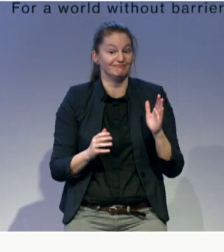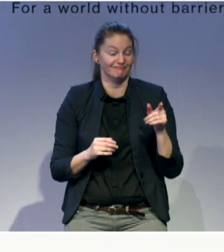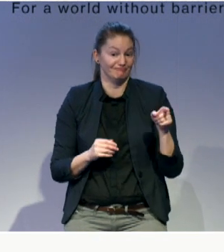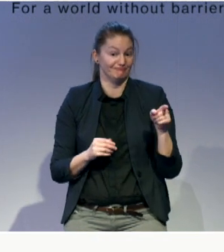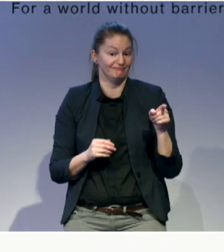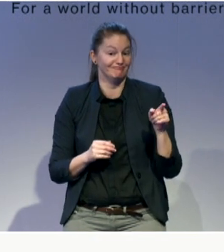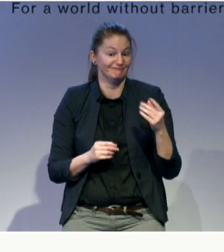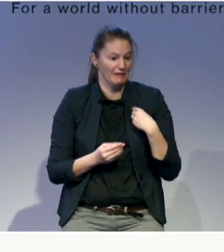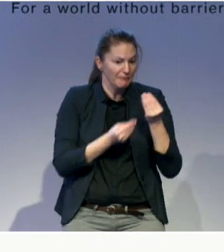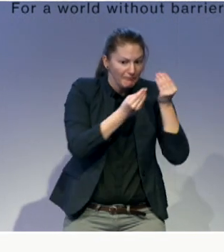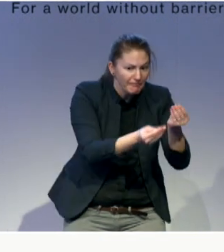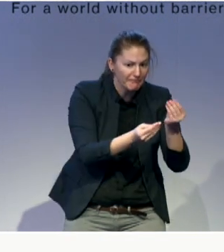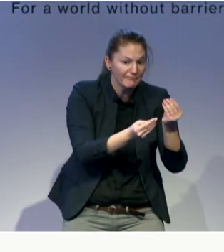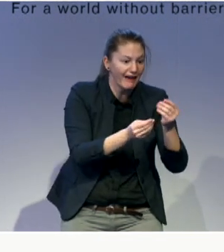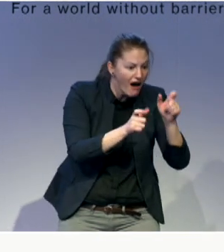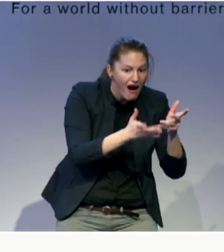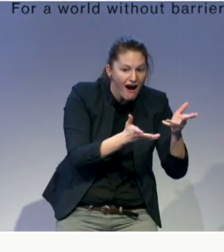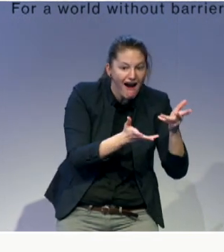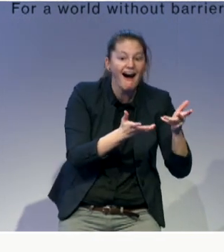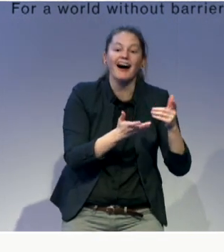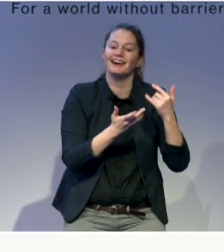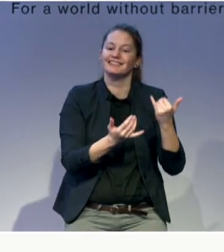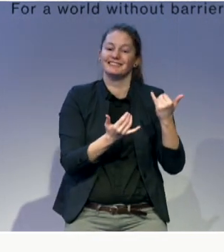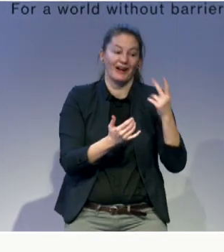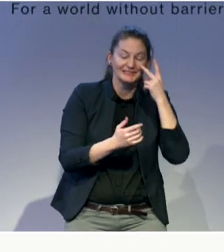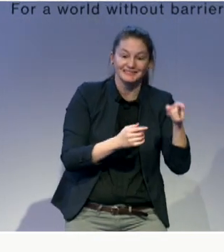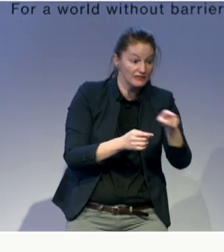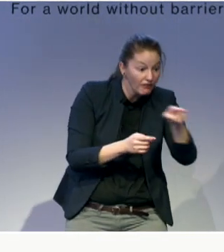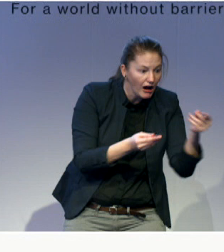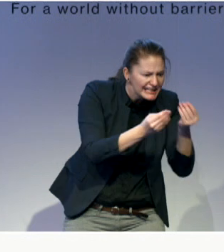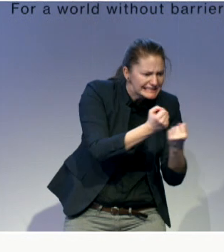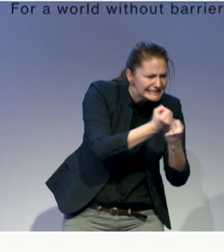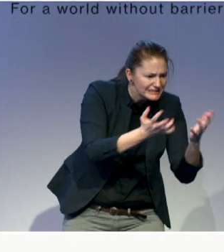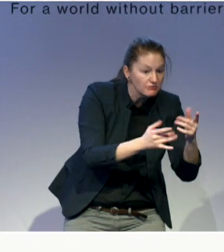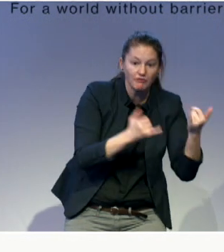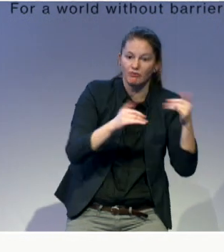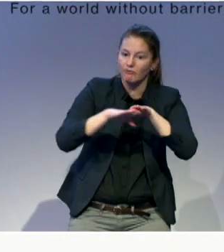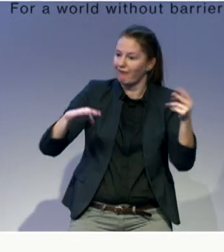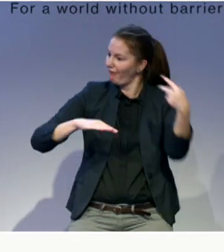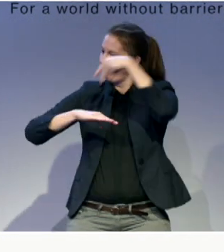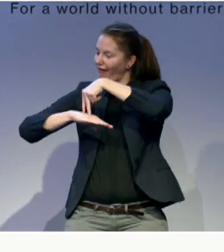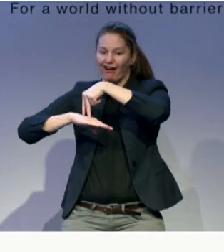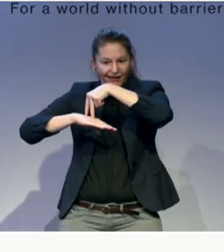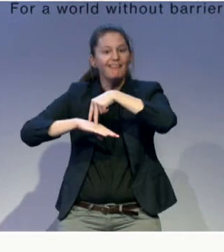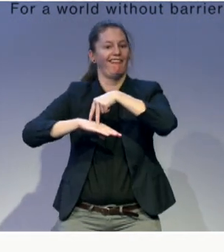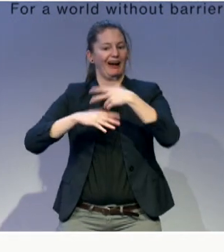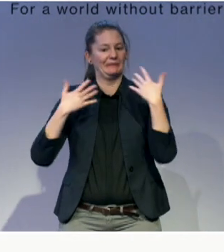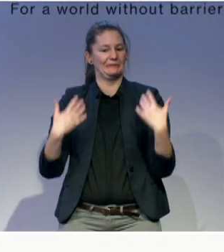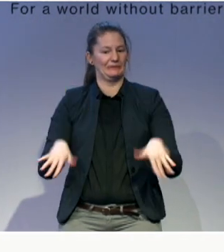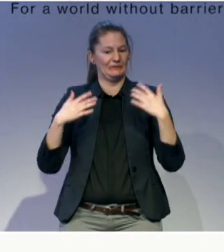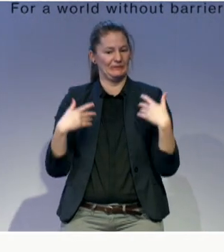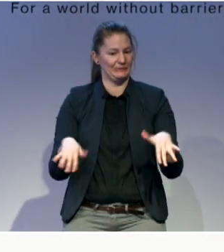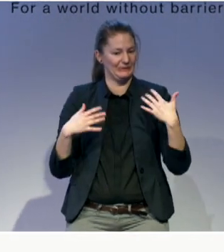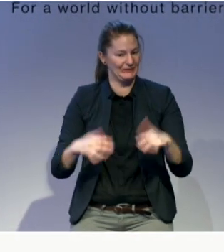up on the stage tonight will be the Zero Project Impact Transfer Fellows with their